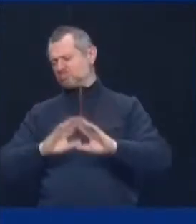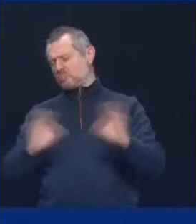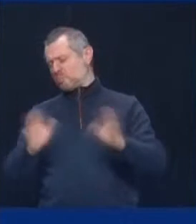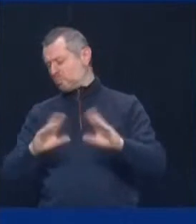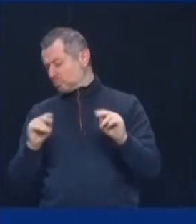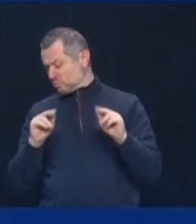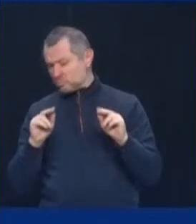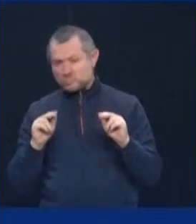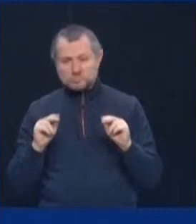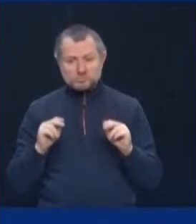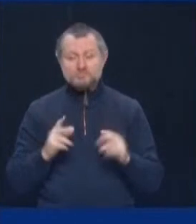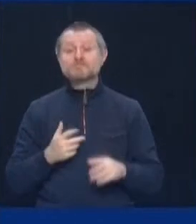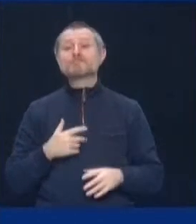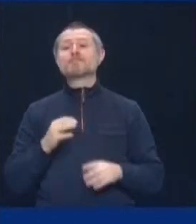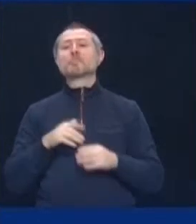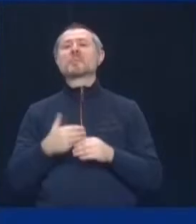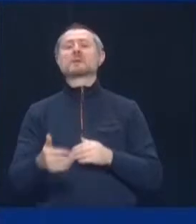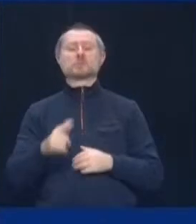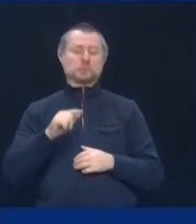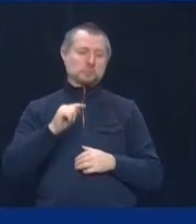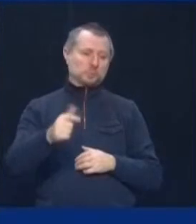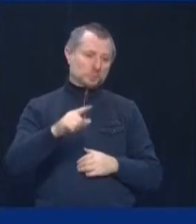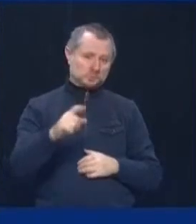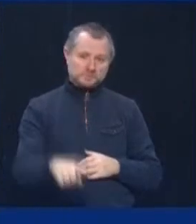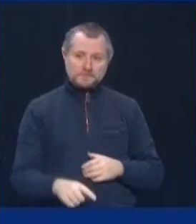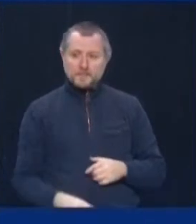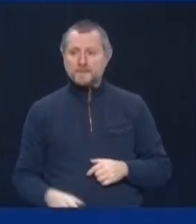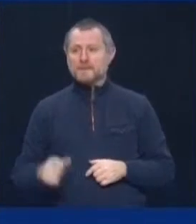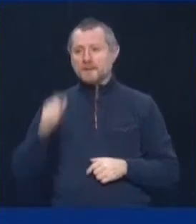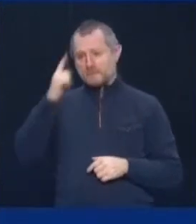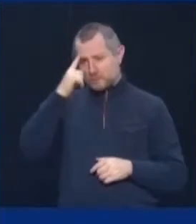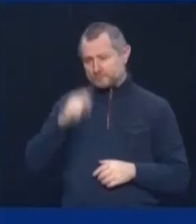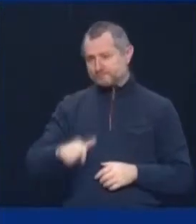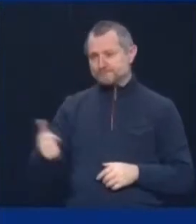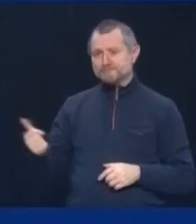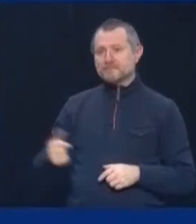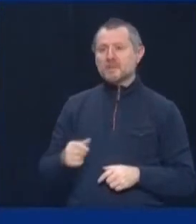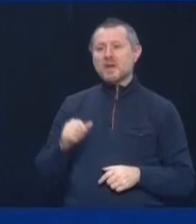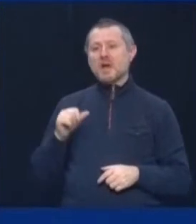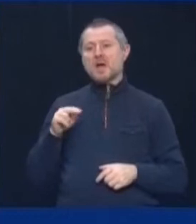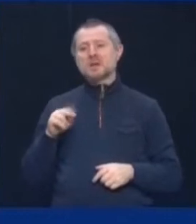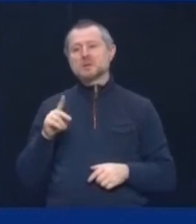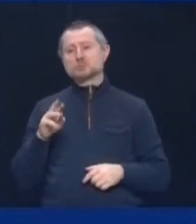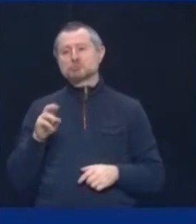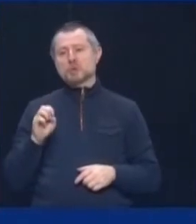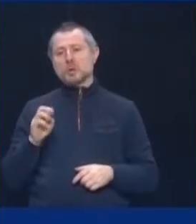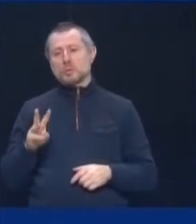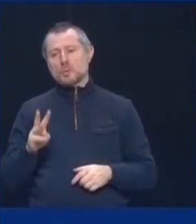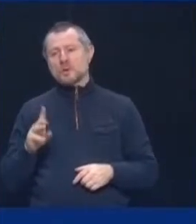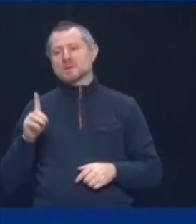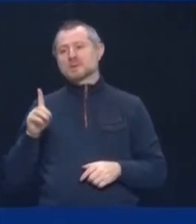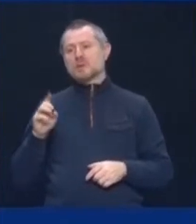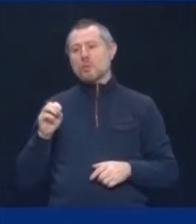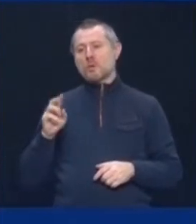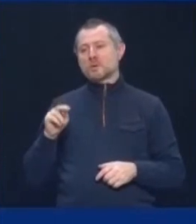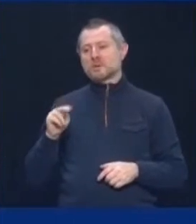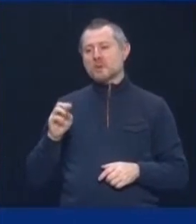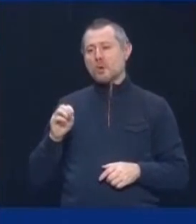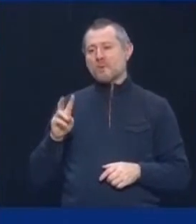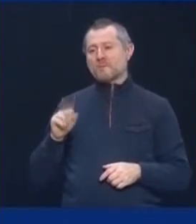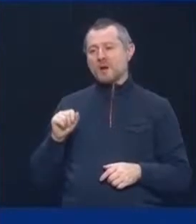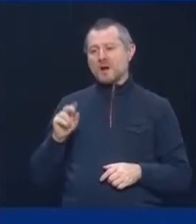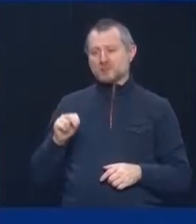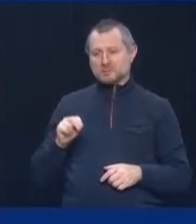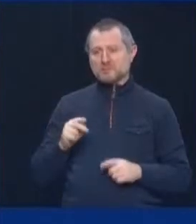Next question, operator. Governor, you now have Andrew Donovan from Channel 9 in Syracuse. Andrew, your line is now open. Please unmute your